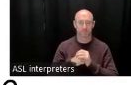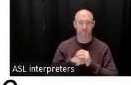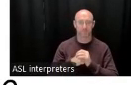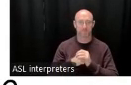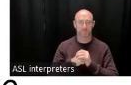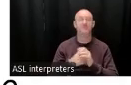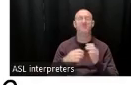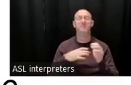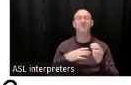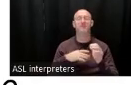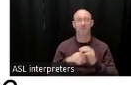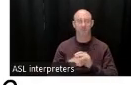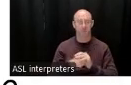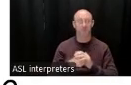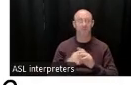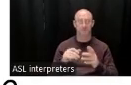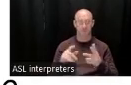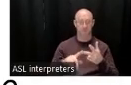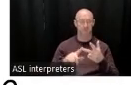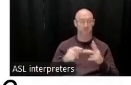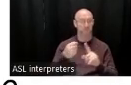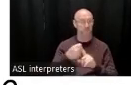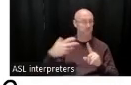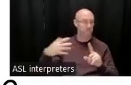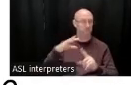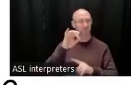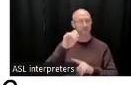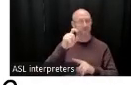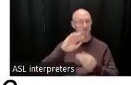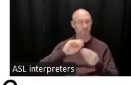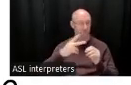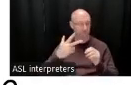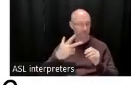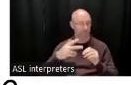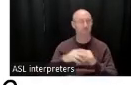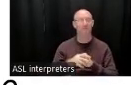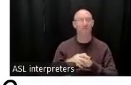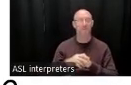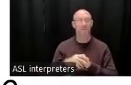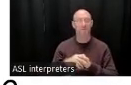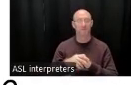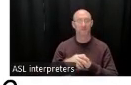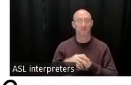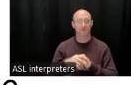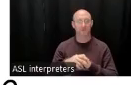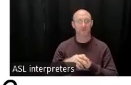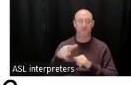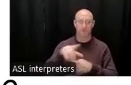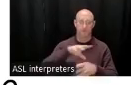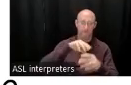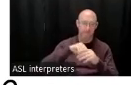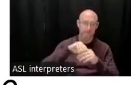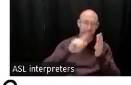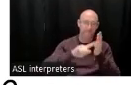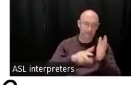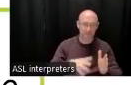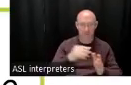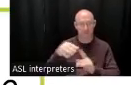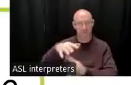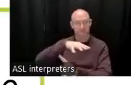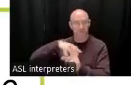So yes, if we look more closely at this factor 3, and this includes investigators and